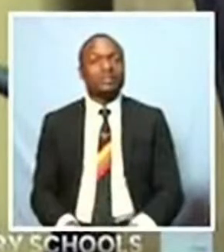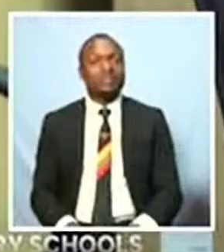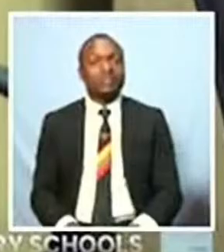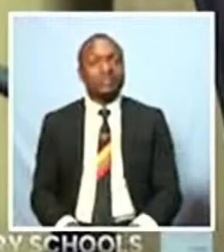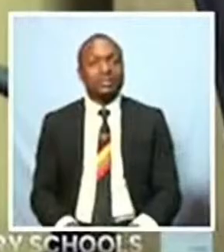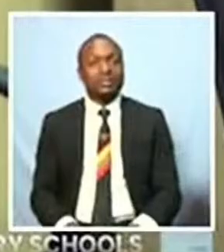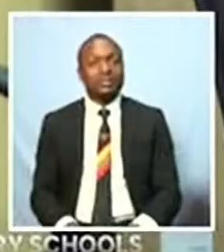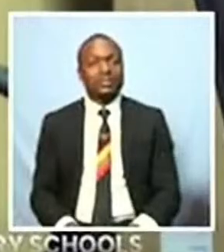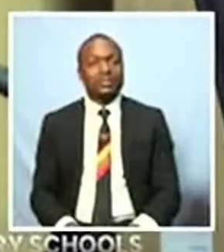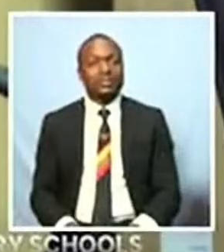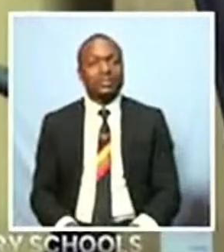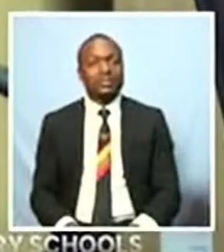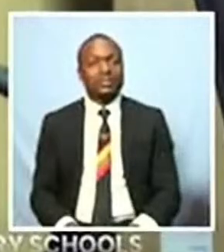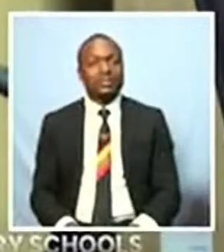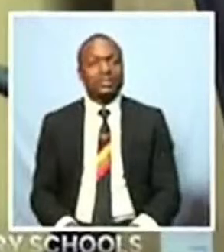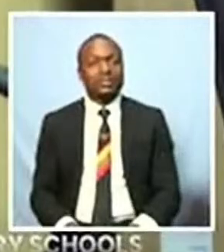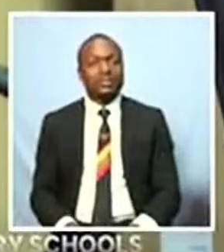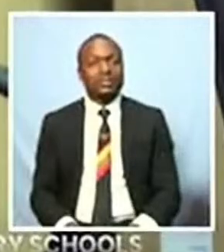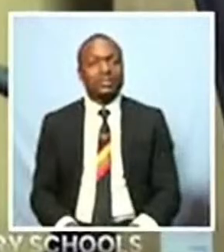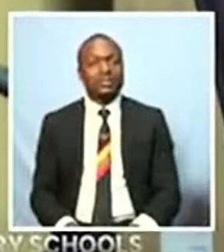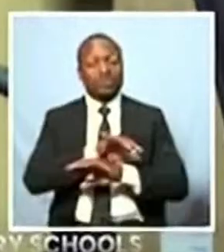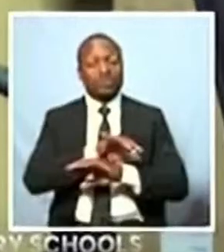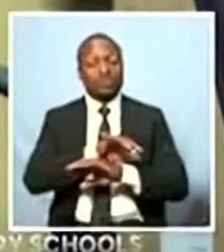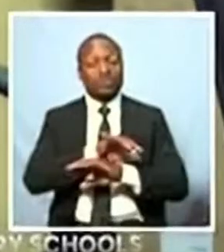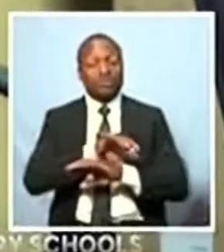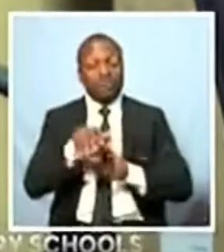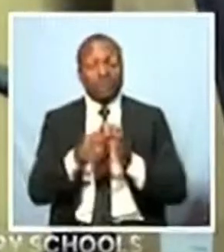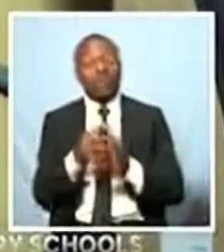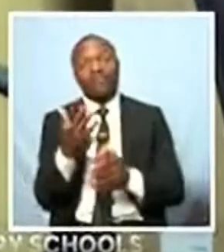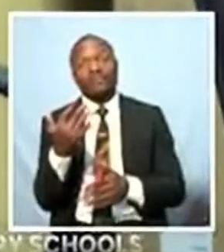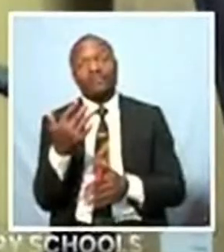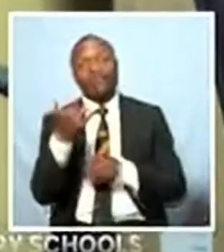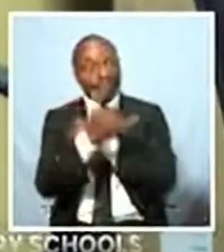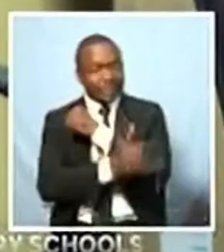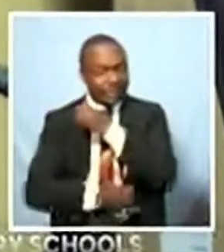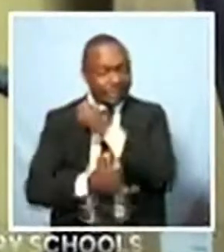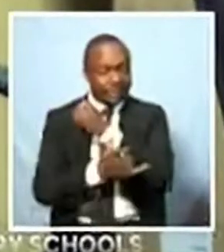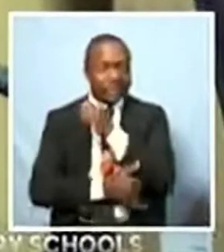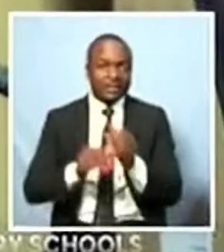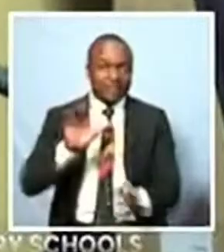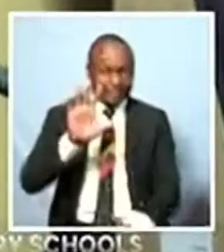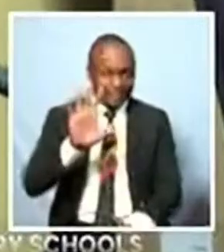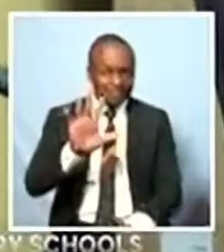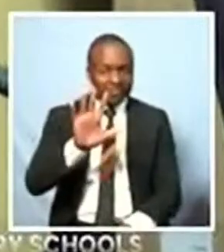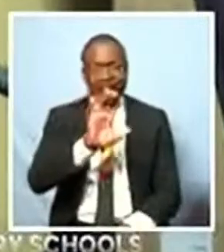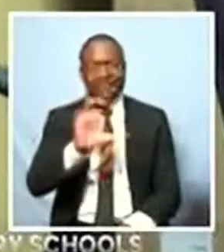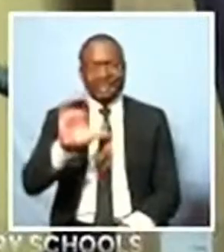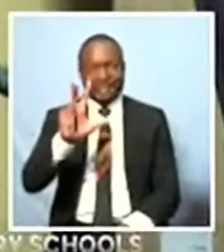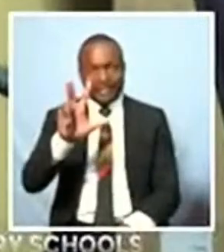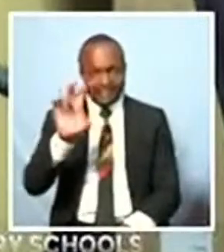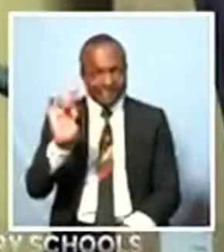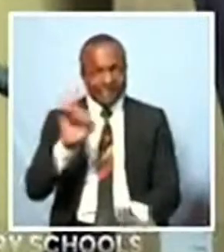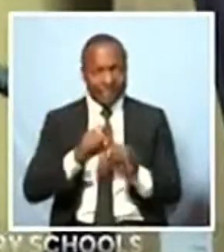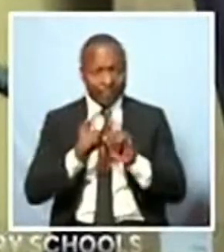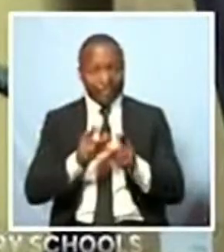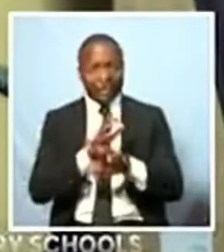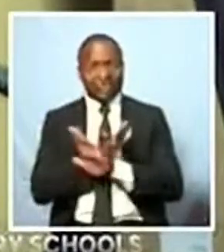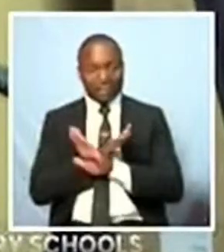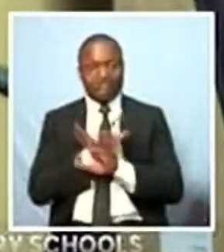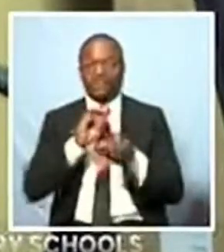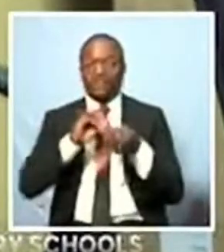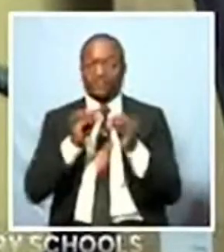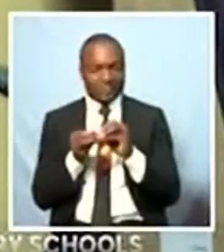was exhibited for all the 15 countries was about 538, but Zambia's